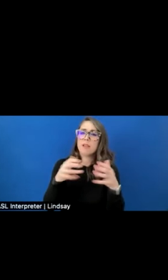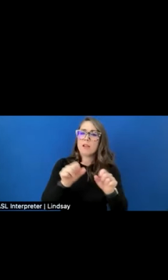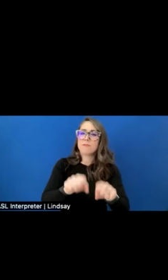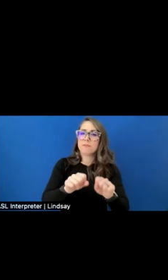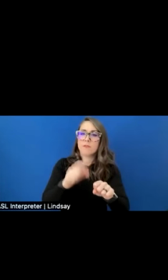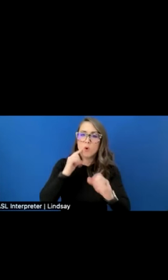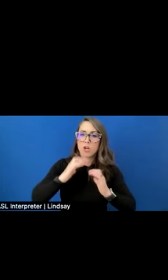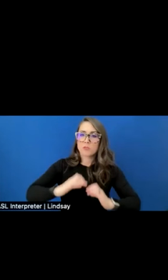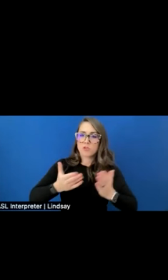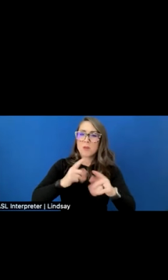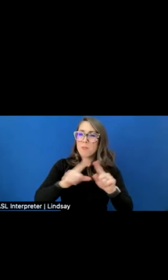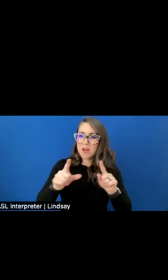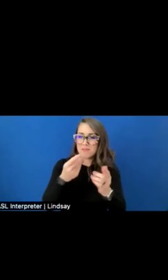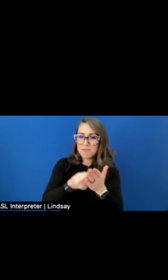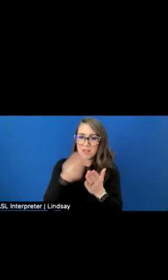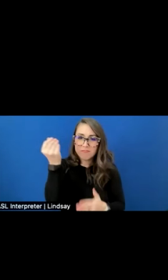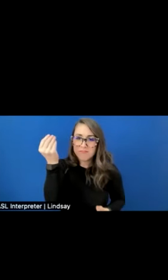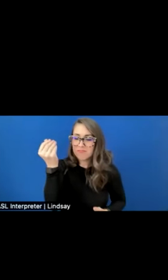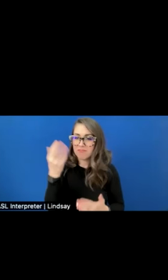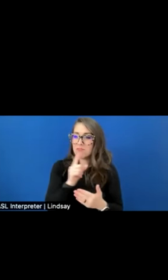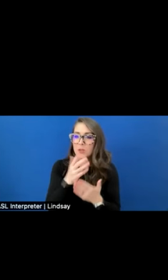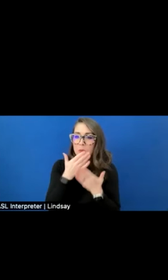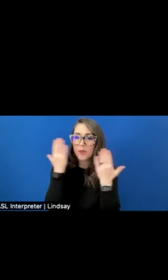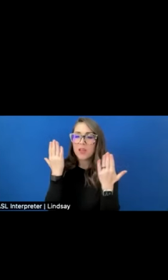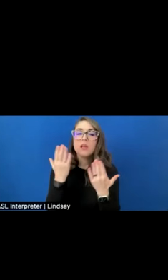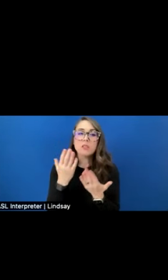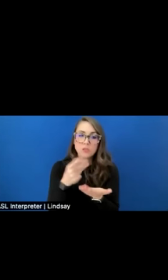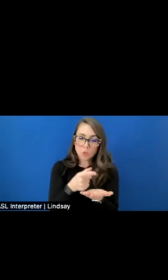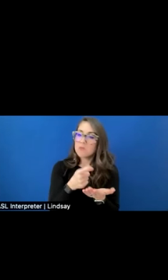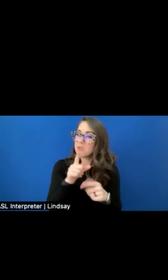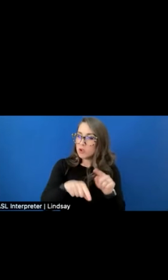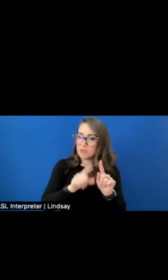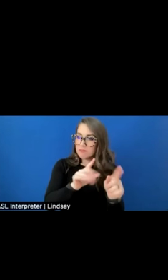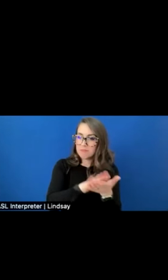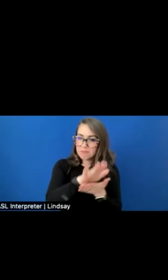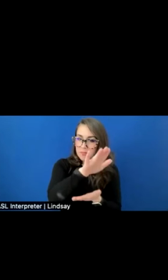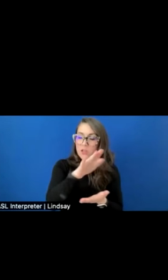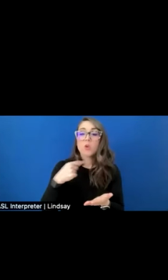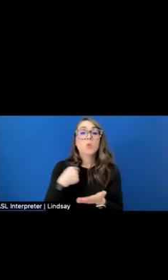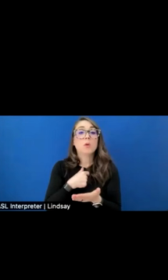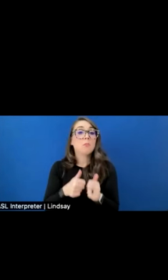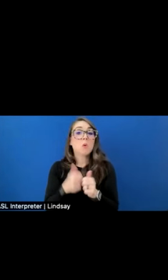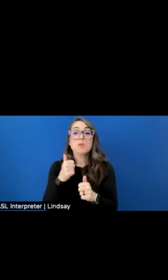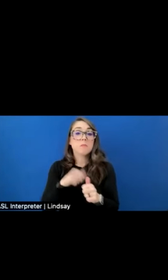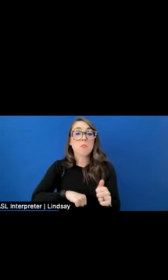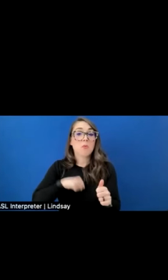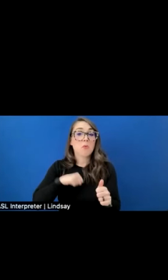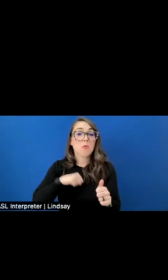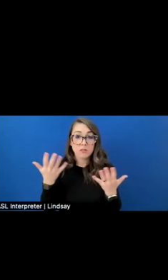order to pursue degrees. At this point, what we're most proud of is that we now have a group